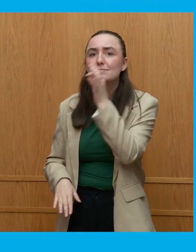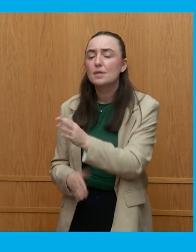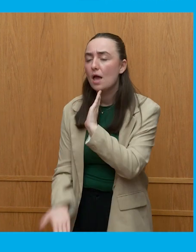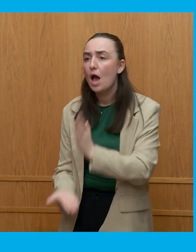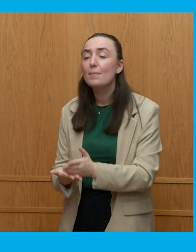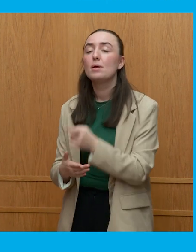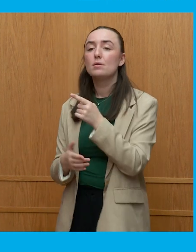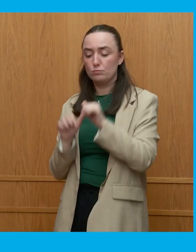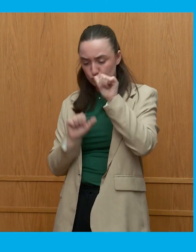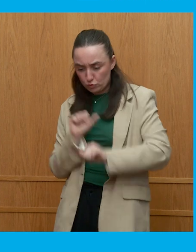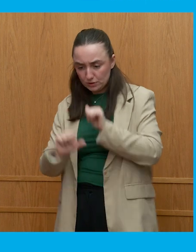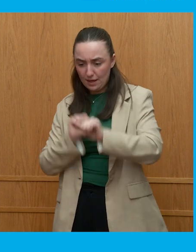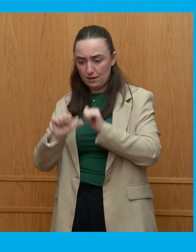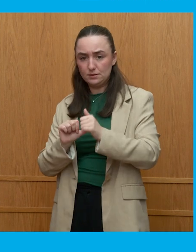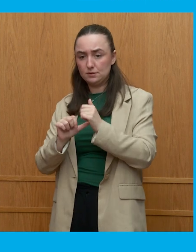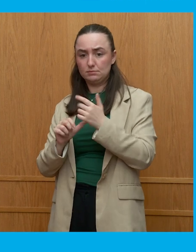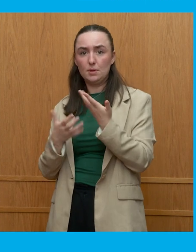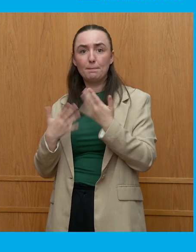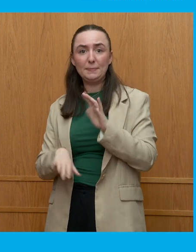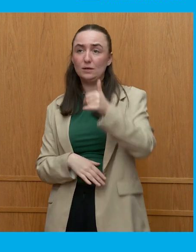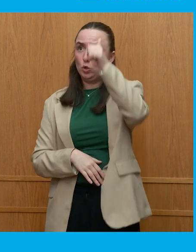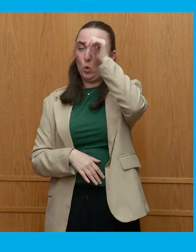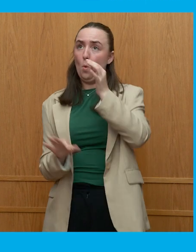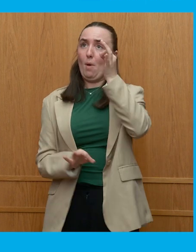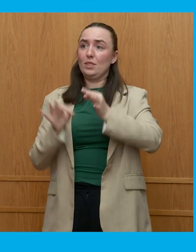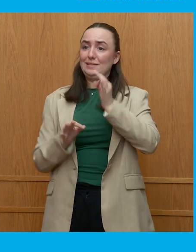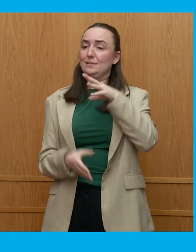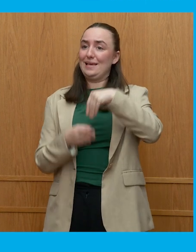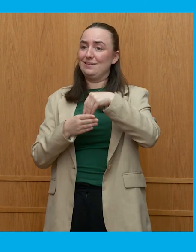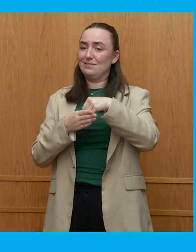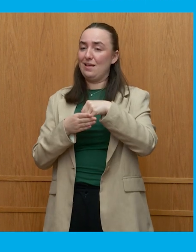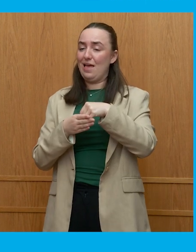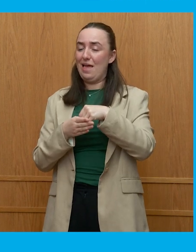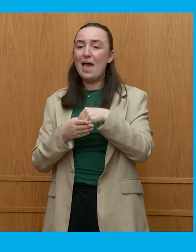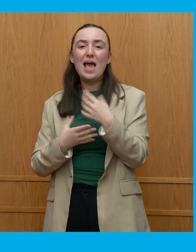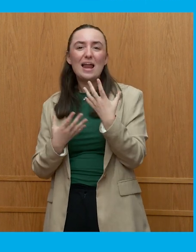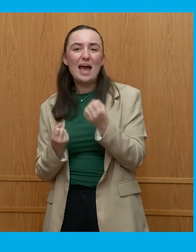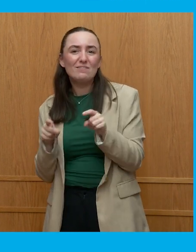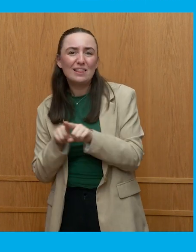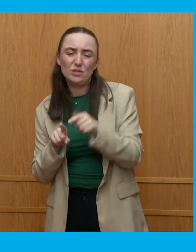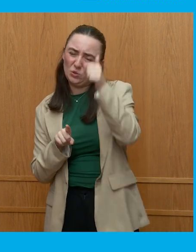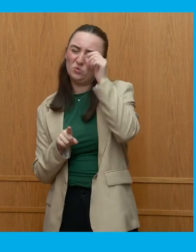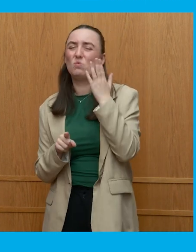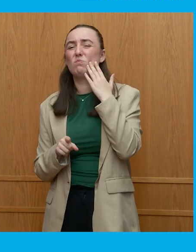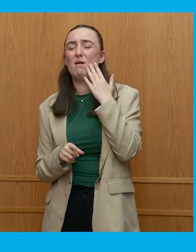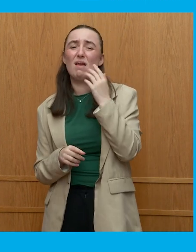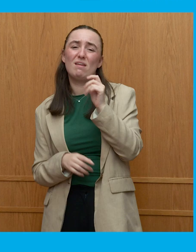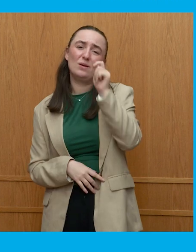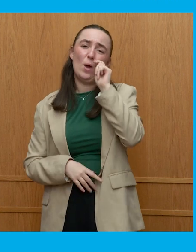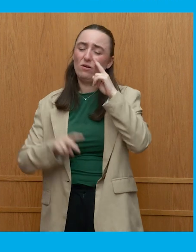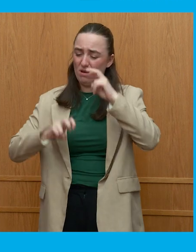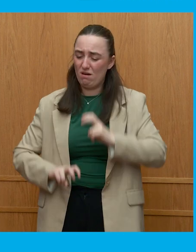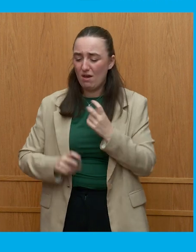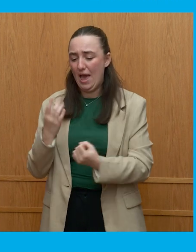Seriously, the process that you underwent was obviously informed politically. And there's a certain level of vindictiveness sometimes in the way these inquiries are conducted.